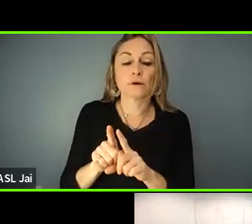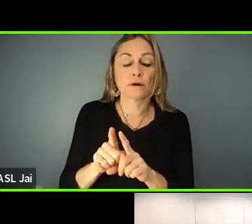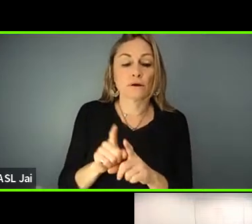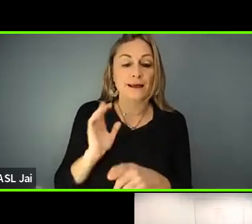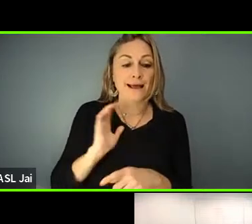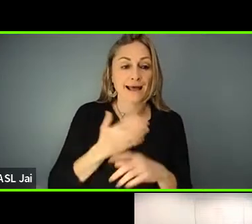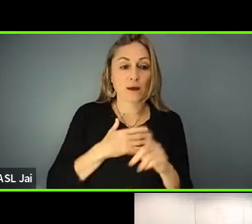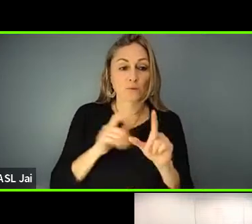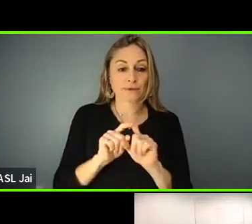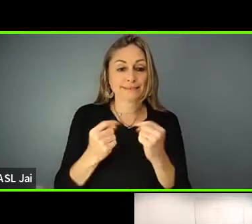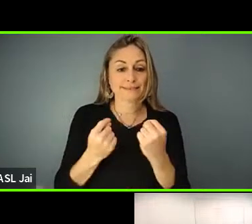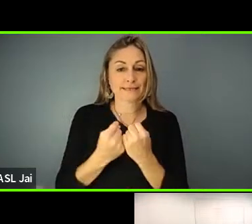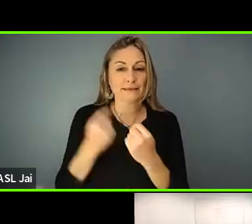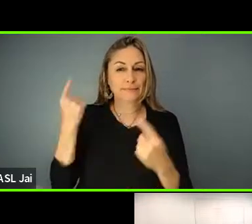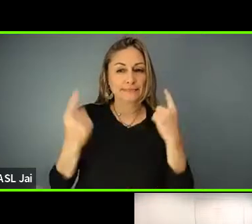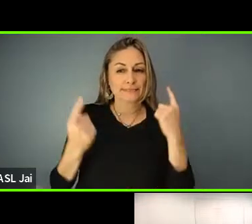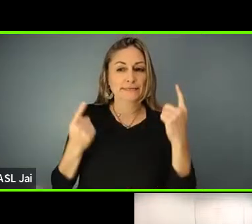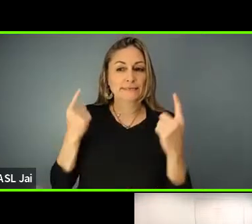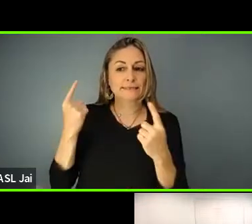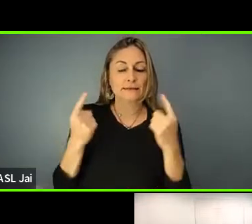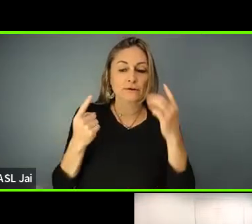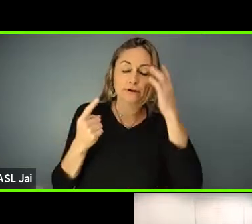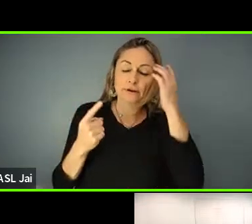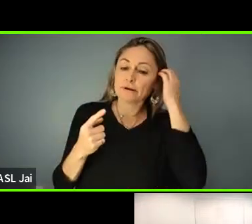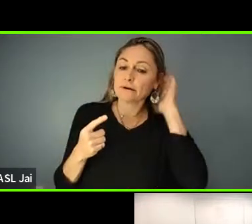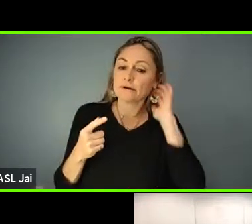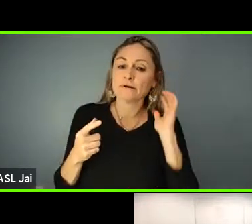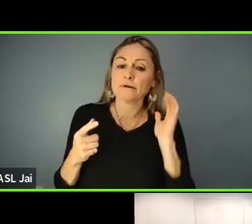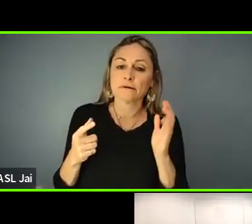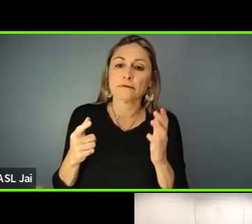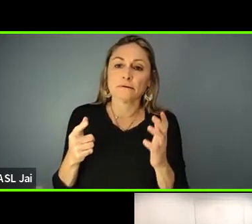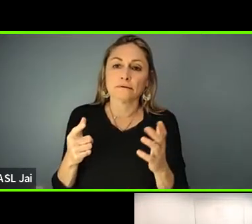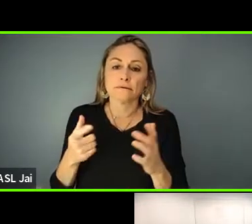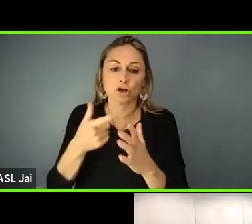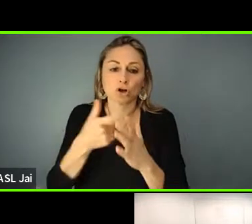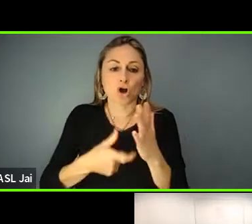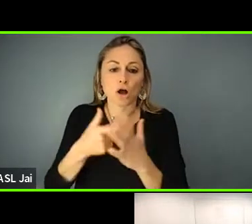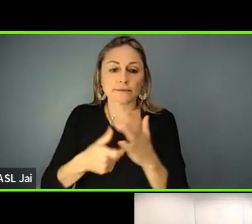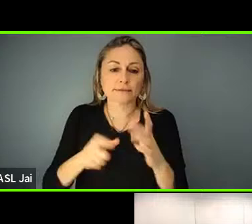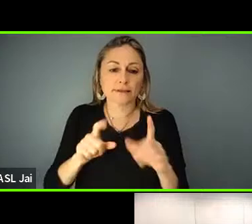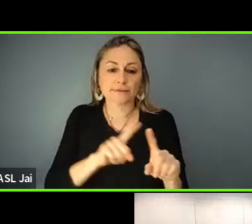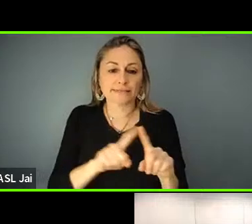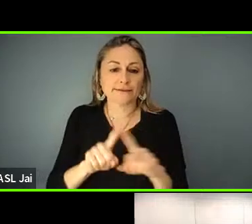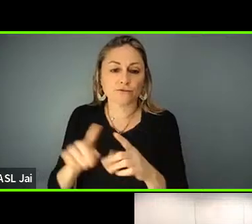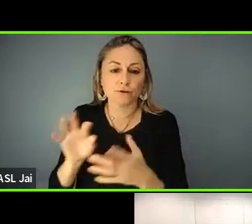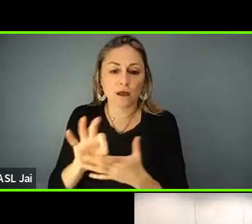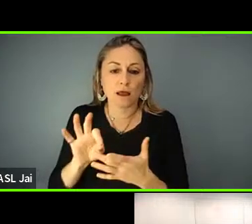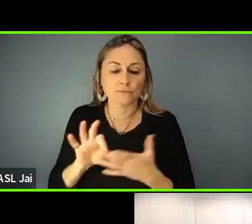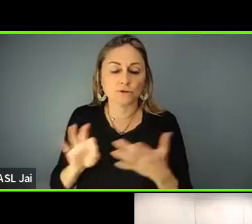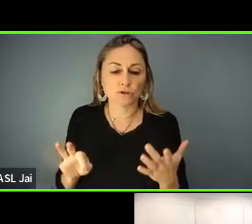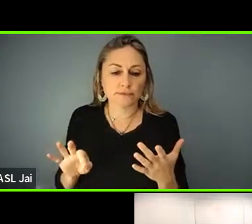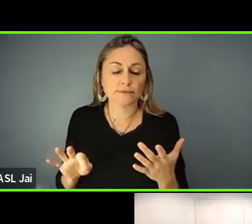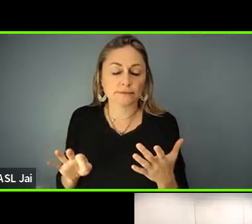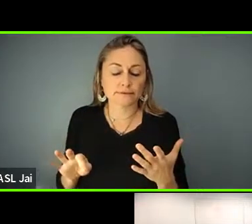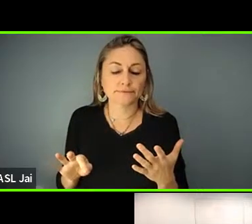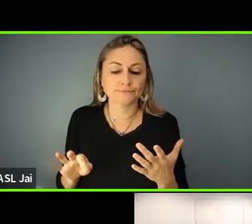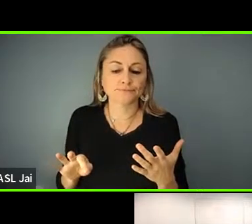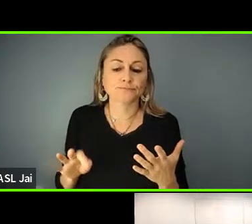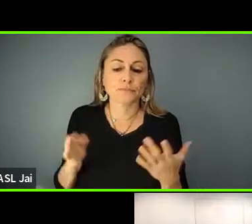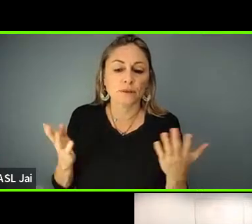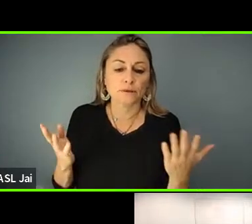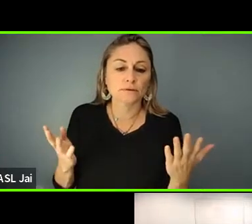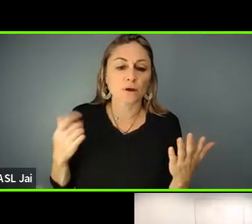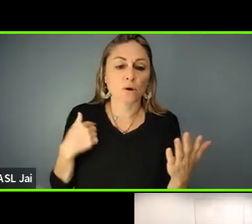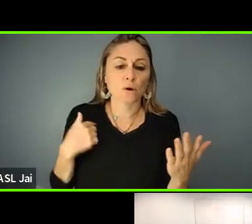is also considering the costs of the different options that are in front of this. So we